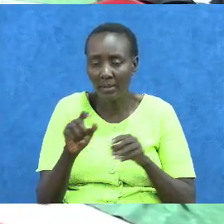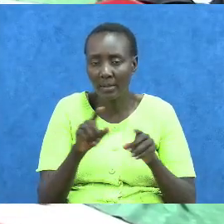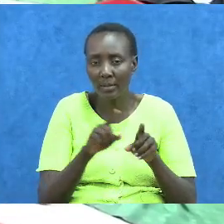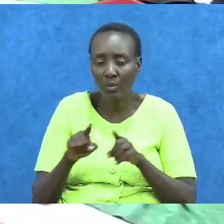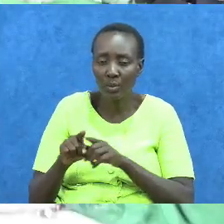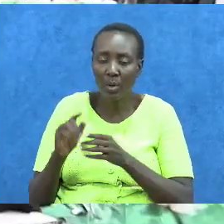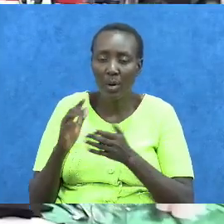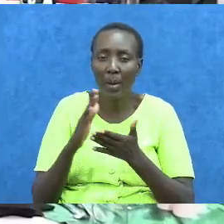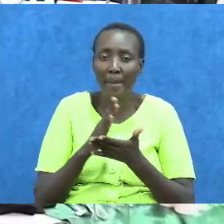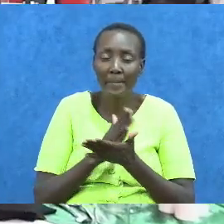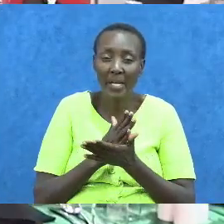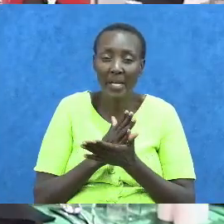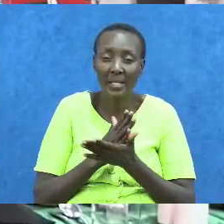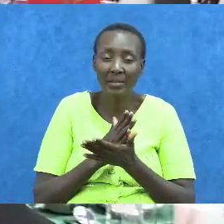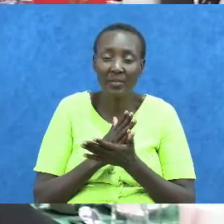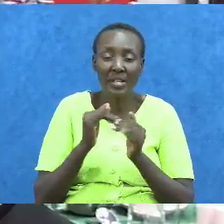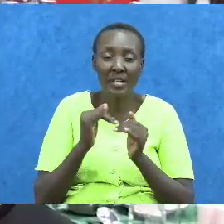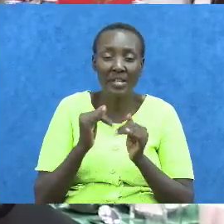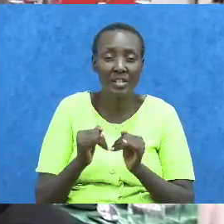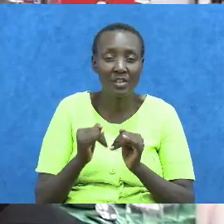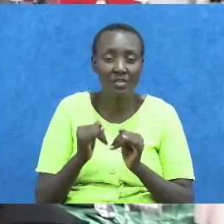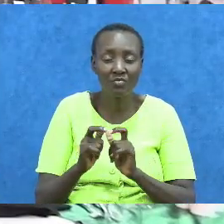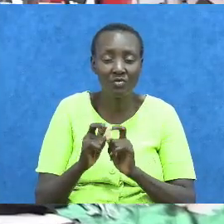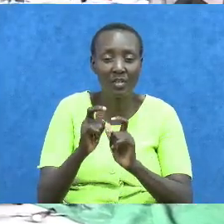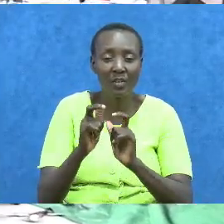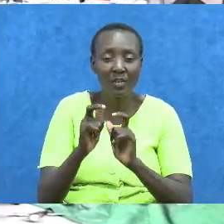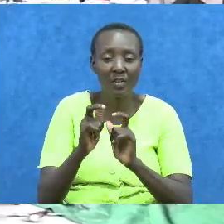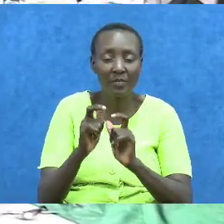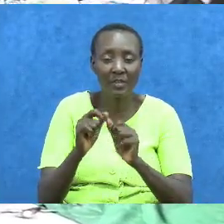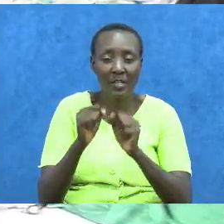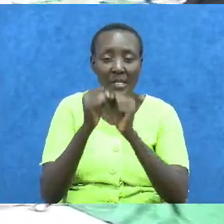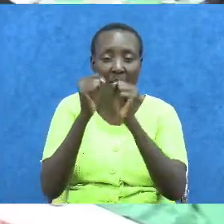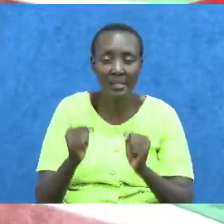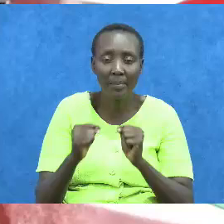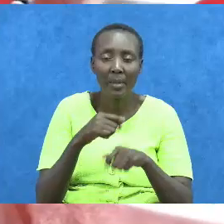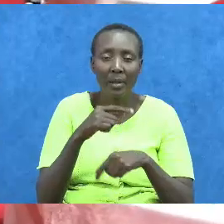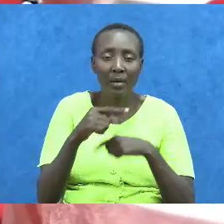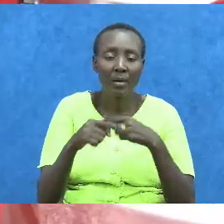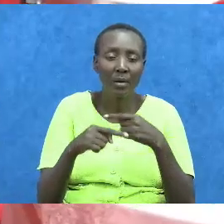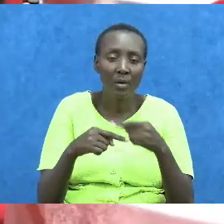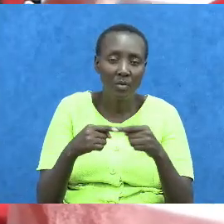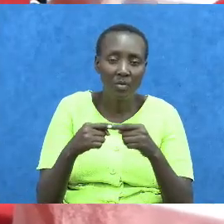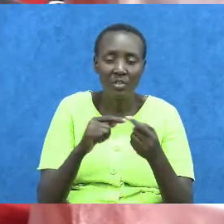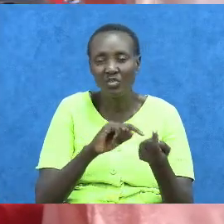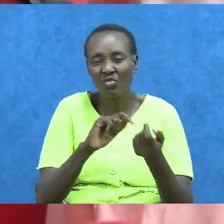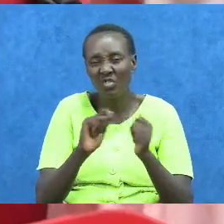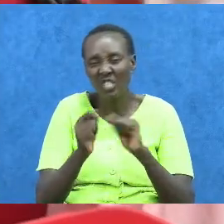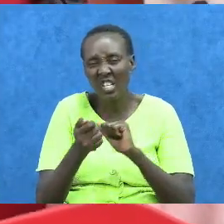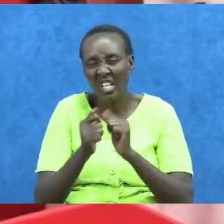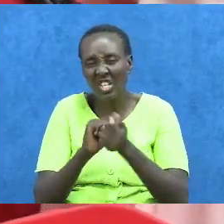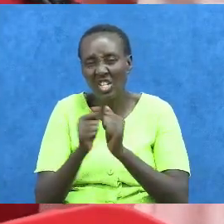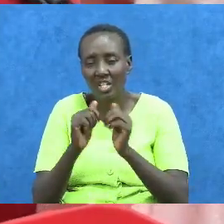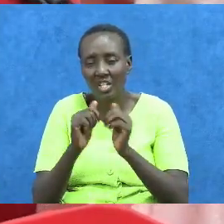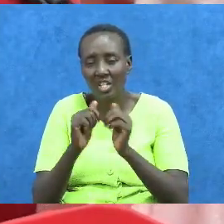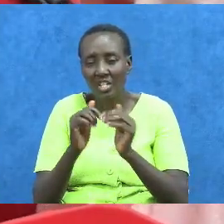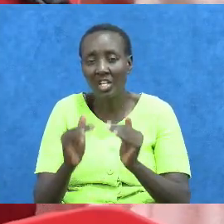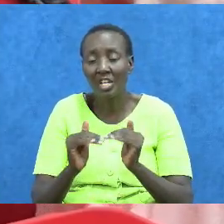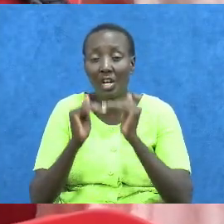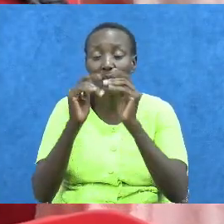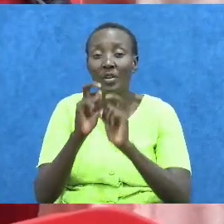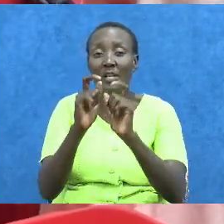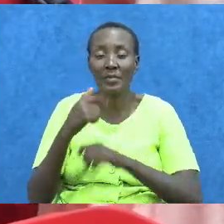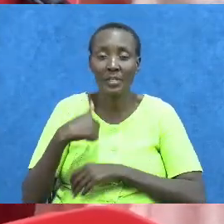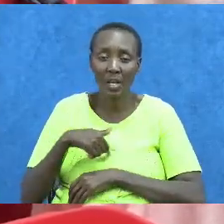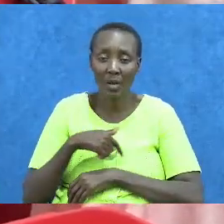the new reward framework. And we'll continue to revise and improve our rewards. Na